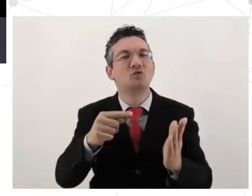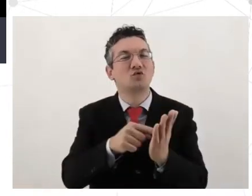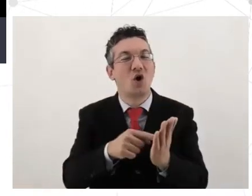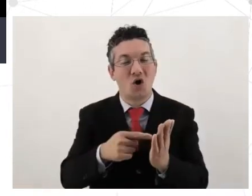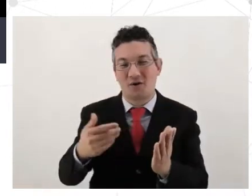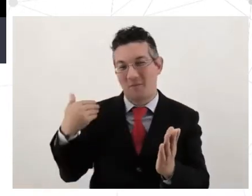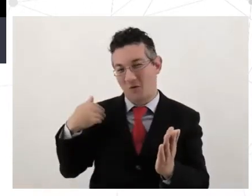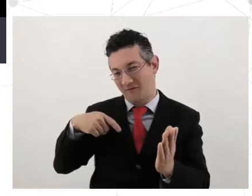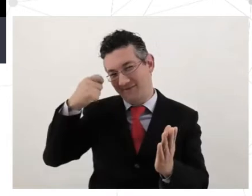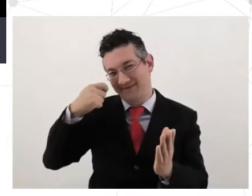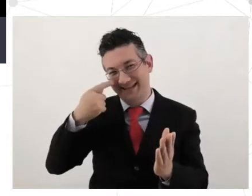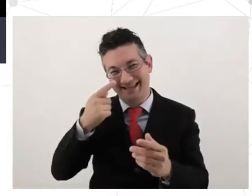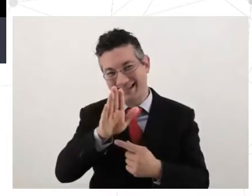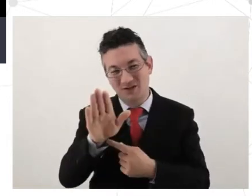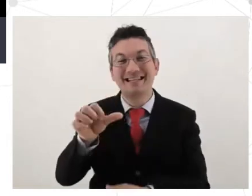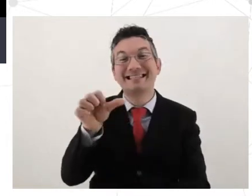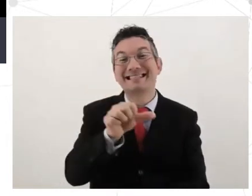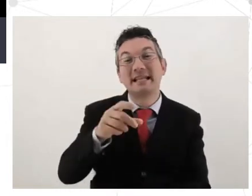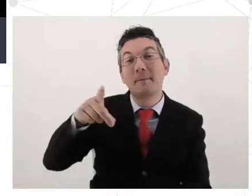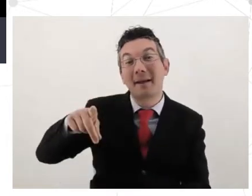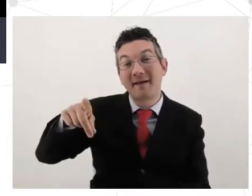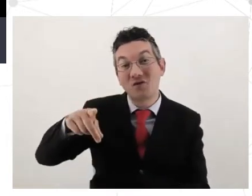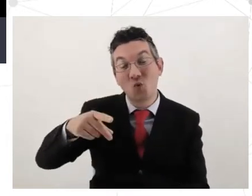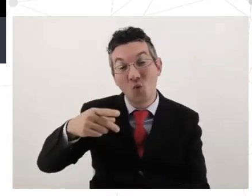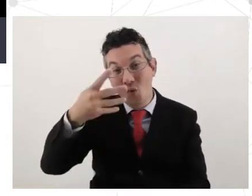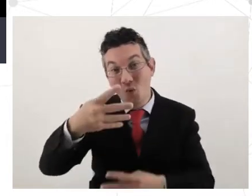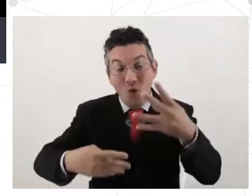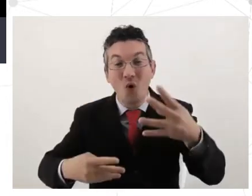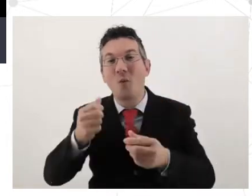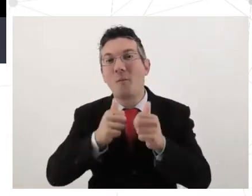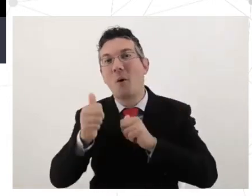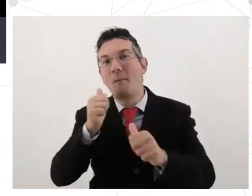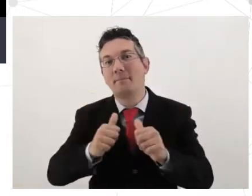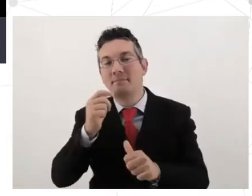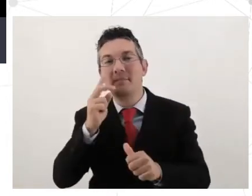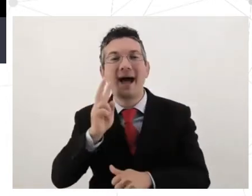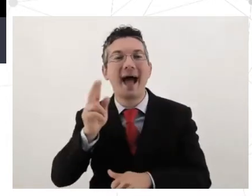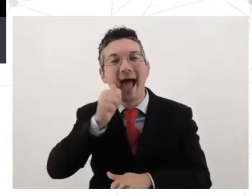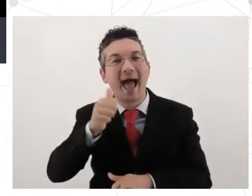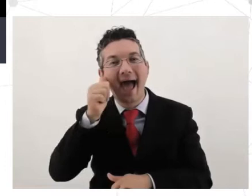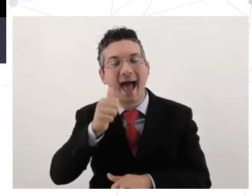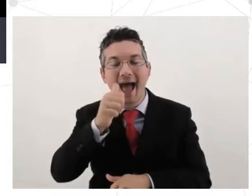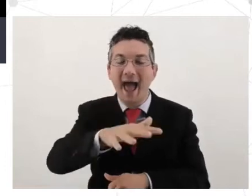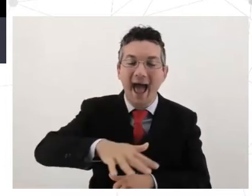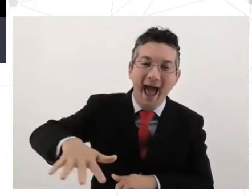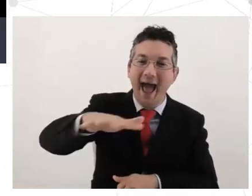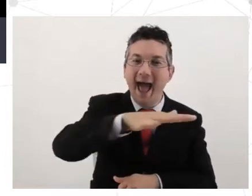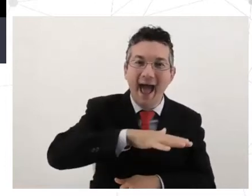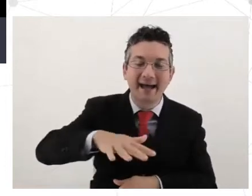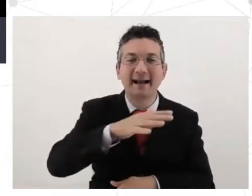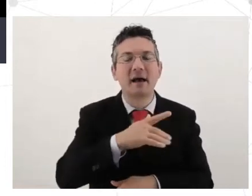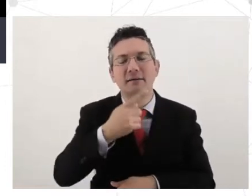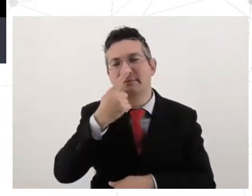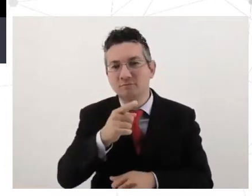individuals, share specific words of encouragement, and it's really been invaluable in achieving goals together while we've